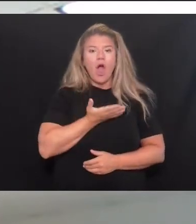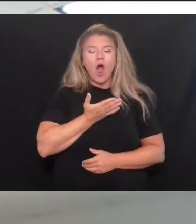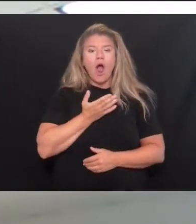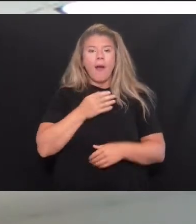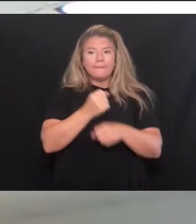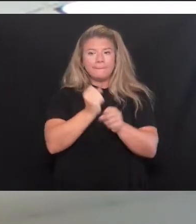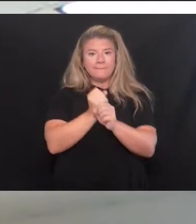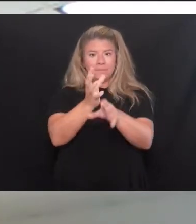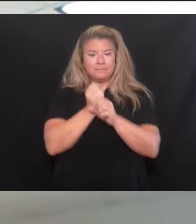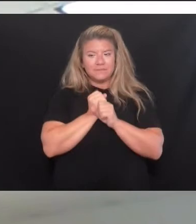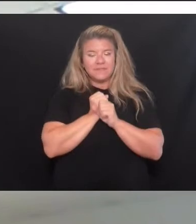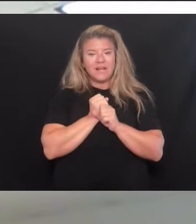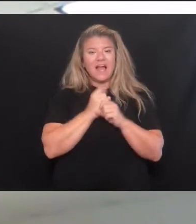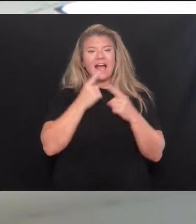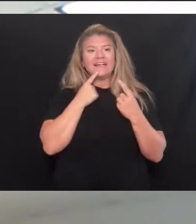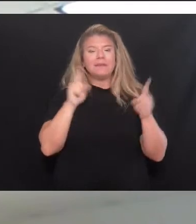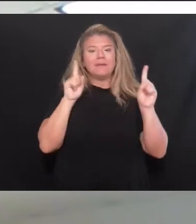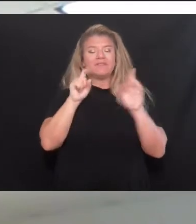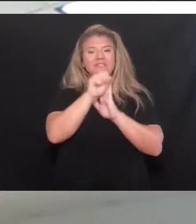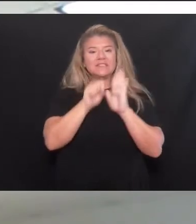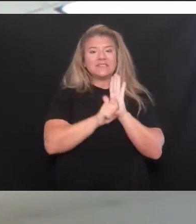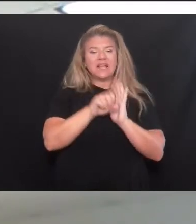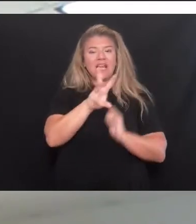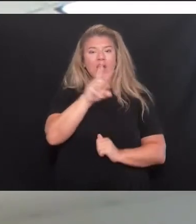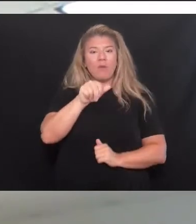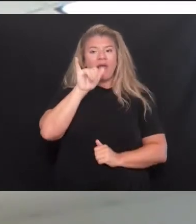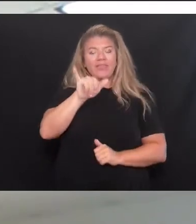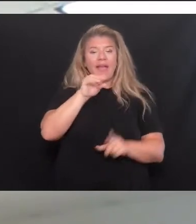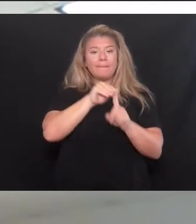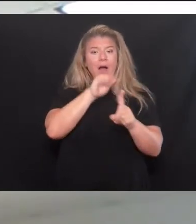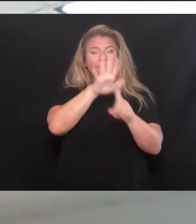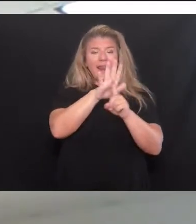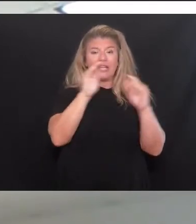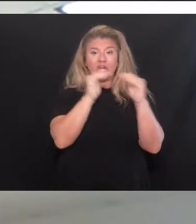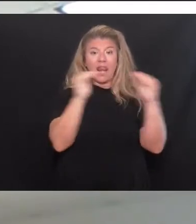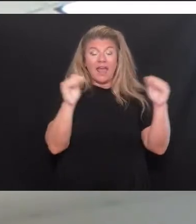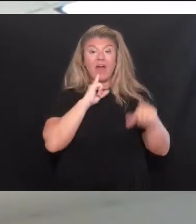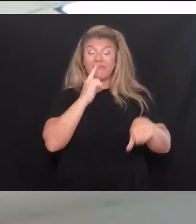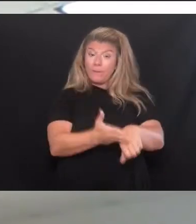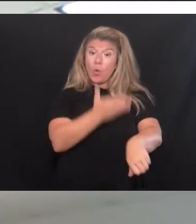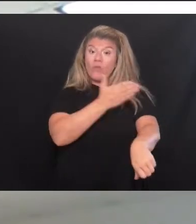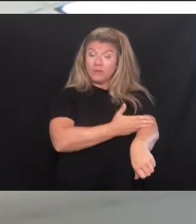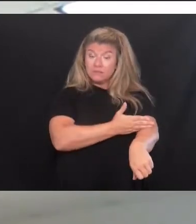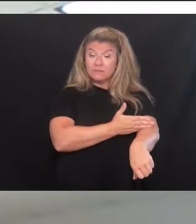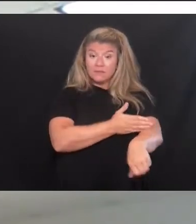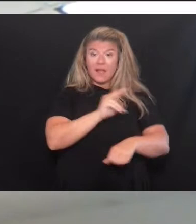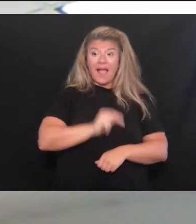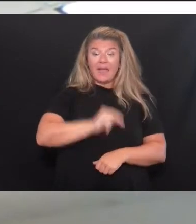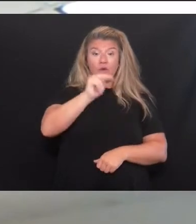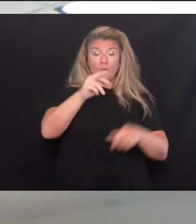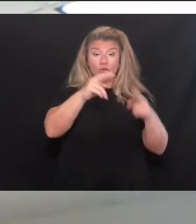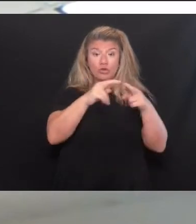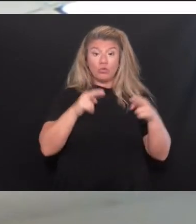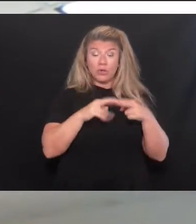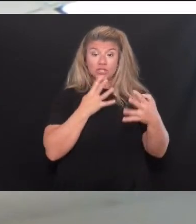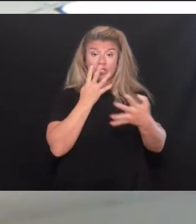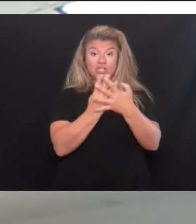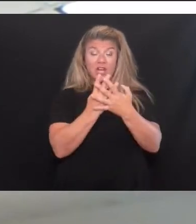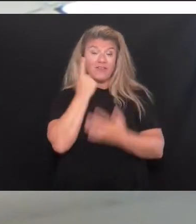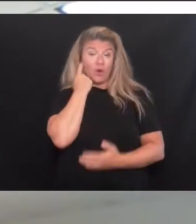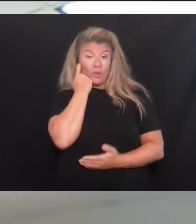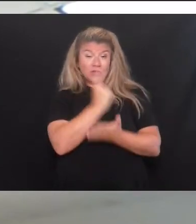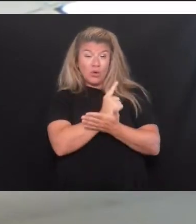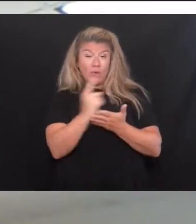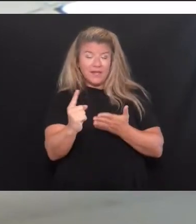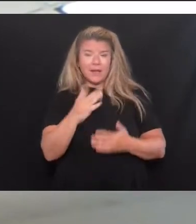statement from the state of West Virginia that population levels have improved at the Northern Regional Jail in recent weeks.